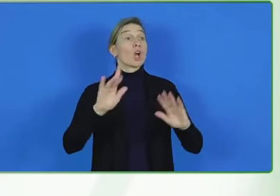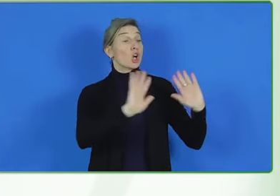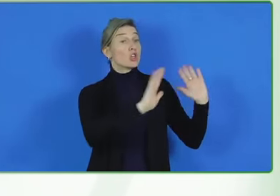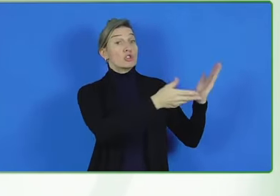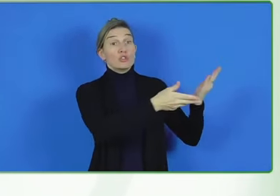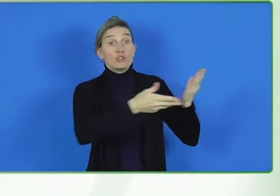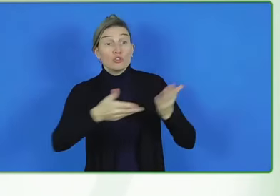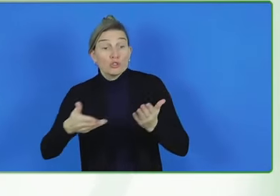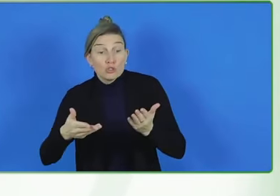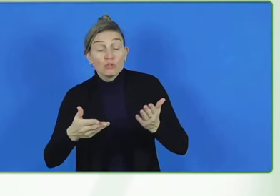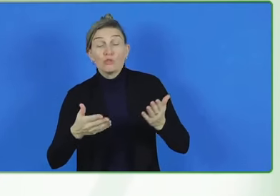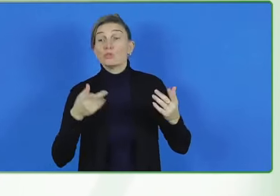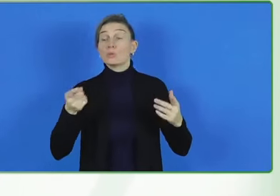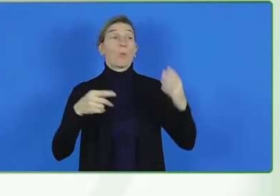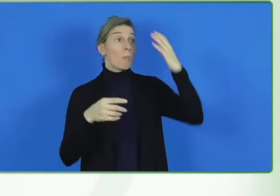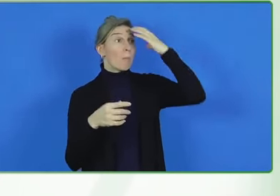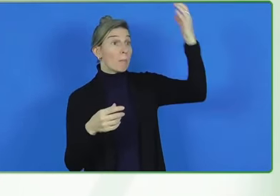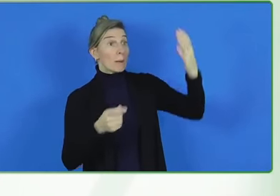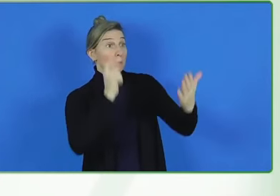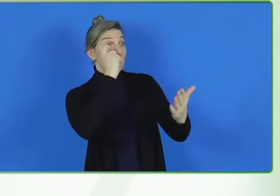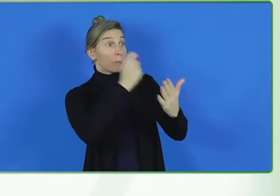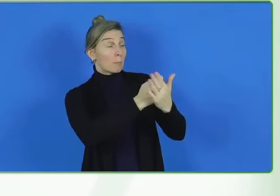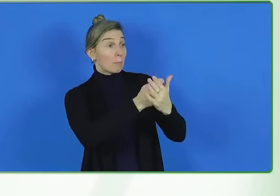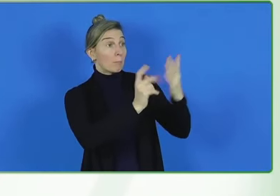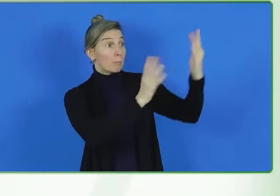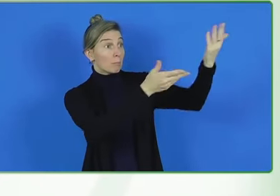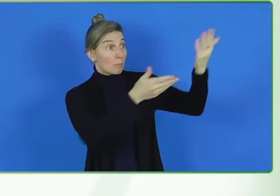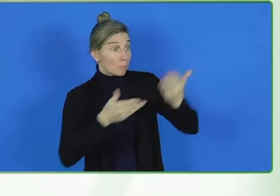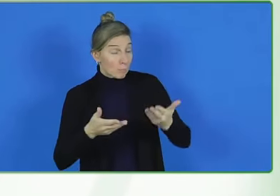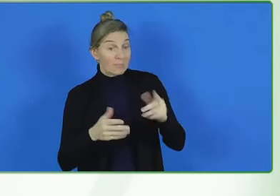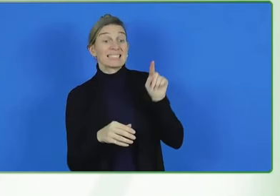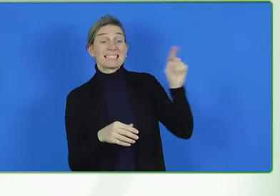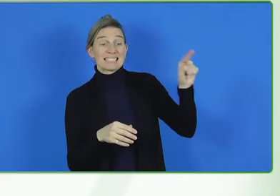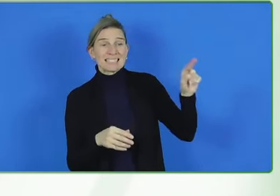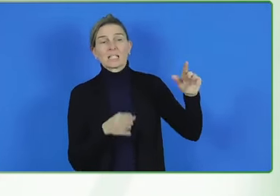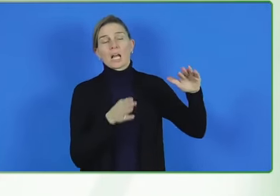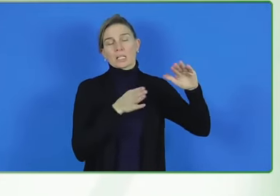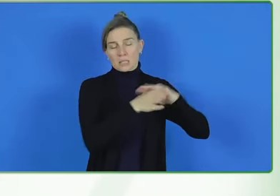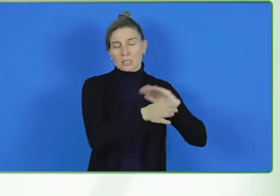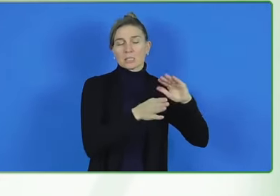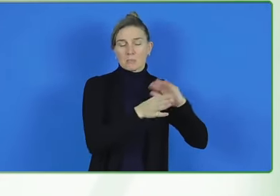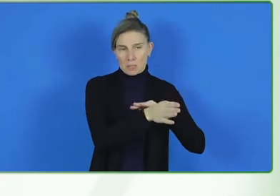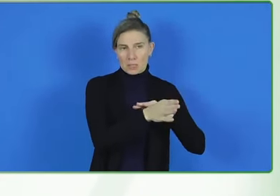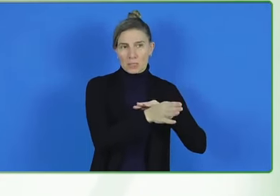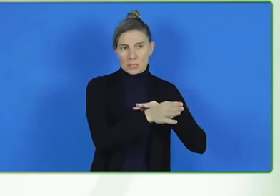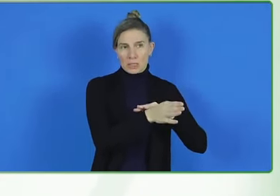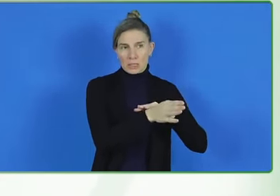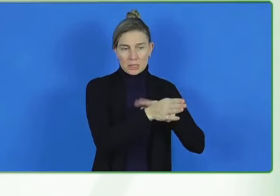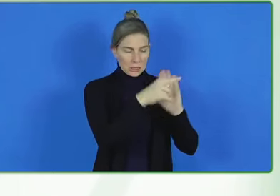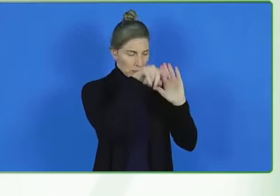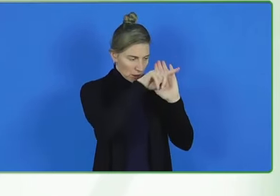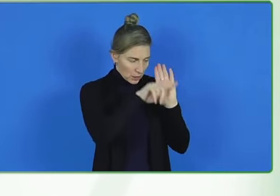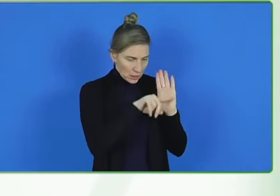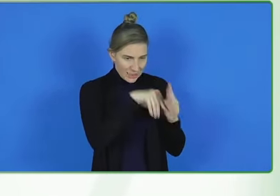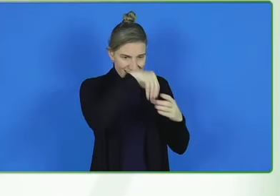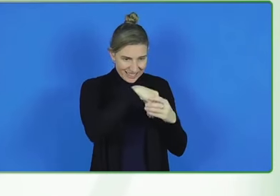the public entities should have accessibility predicted in the